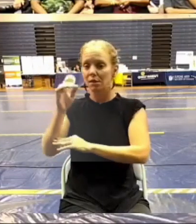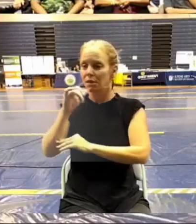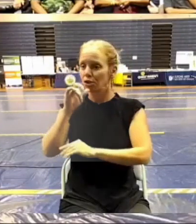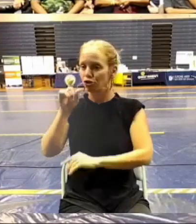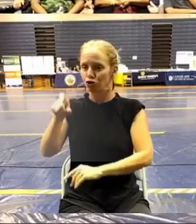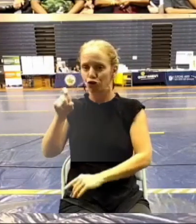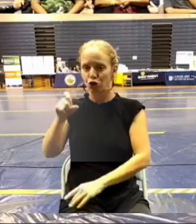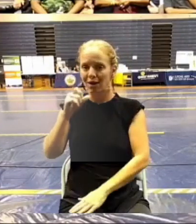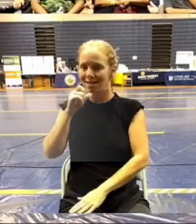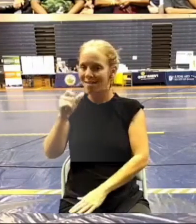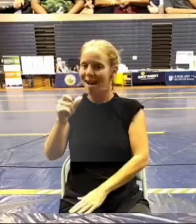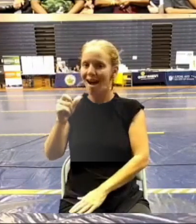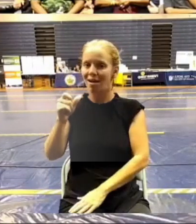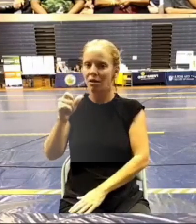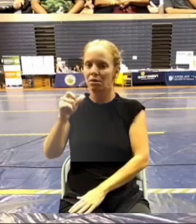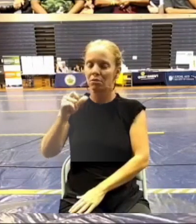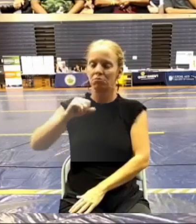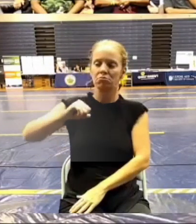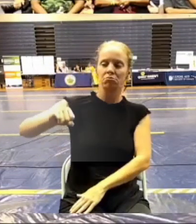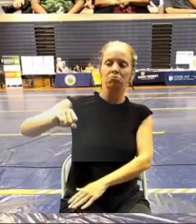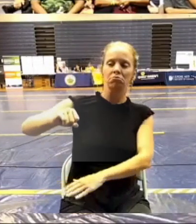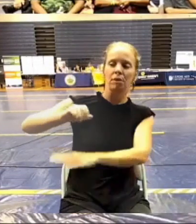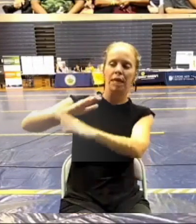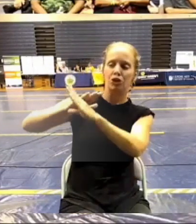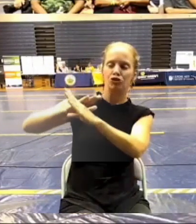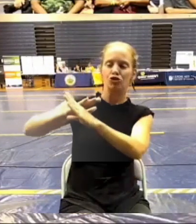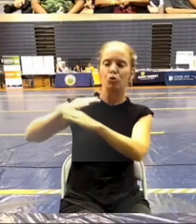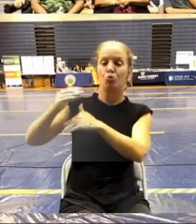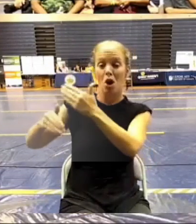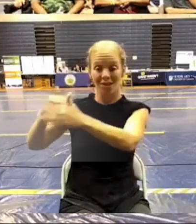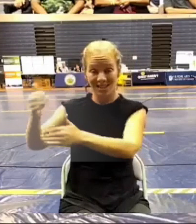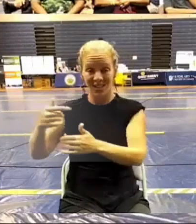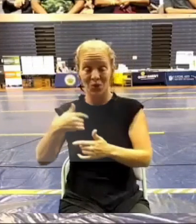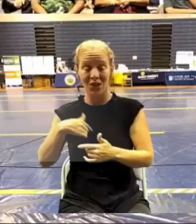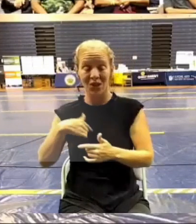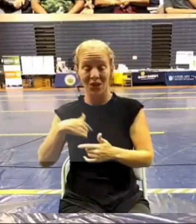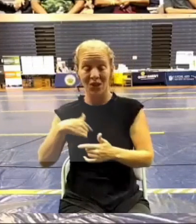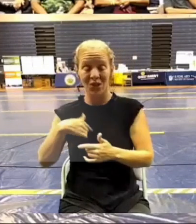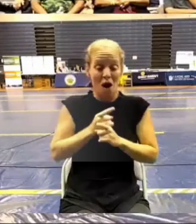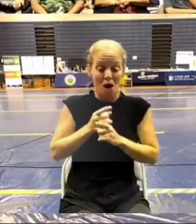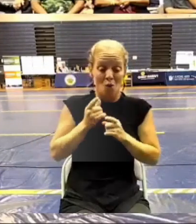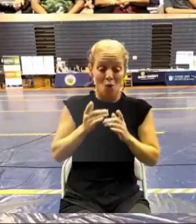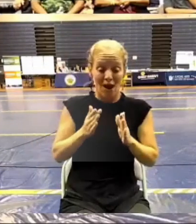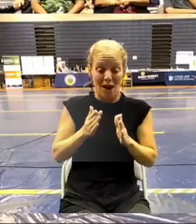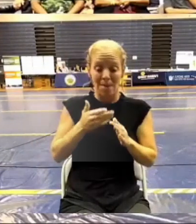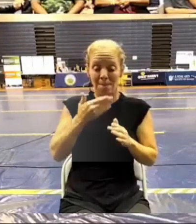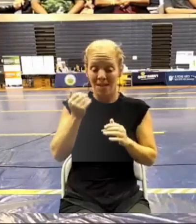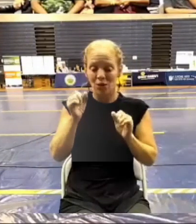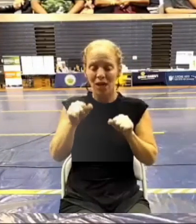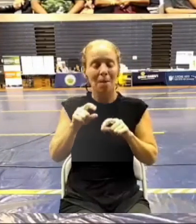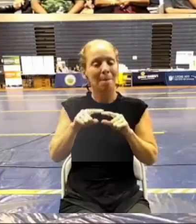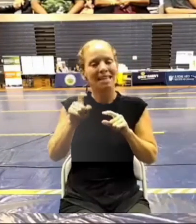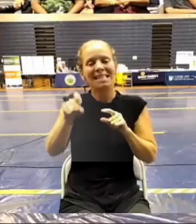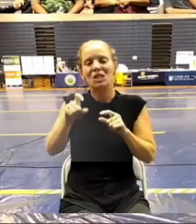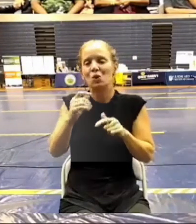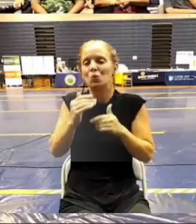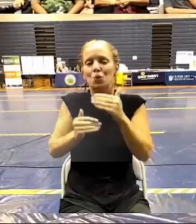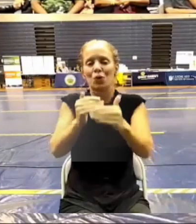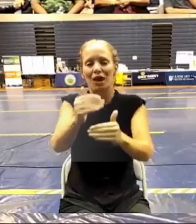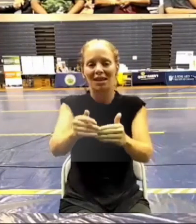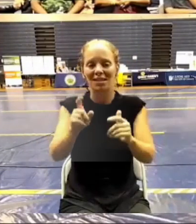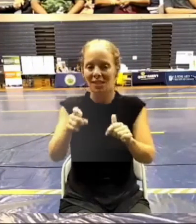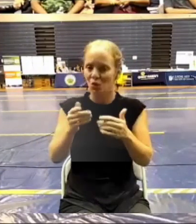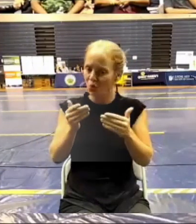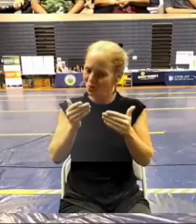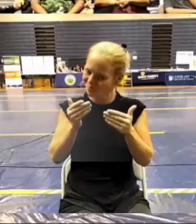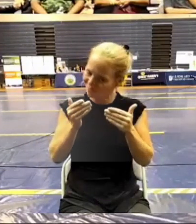not hinder progress. We do it the right way as best as we can, but we need to progress and we need